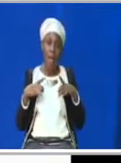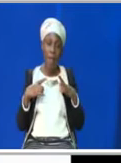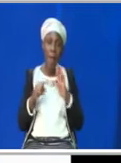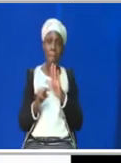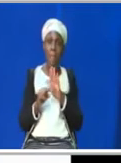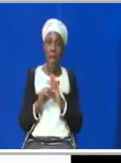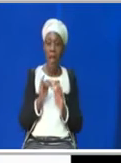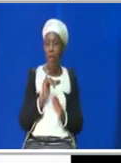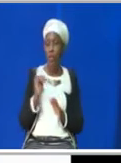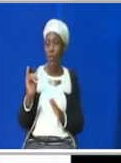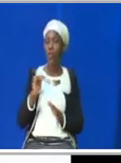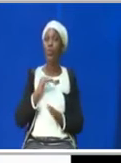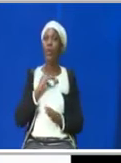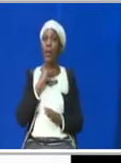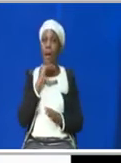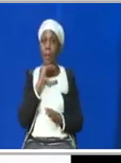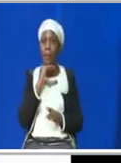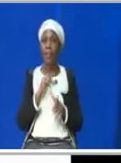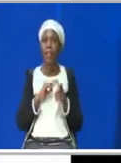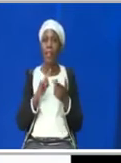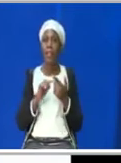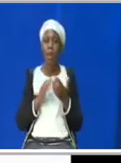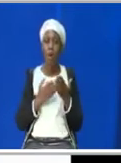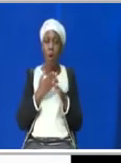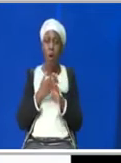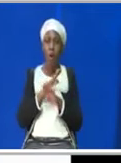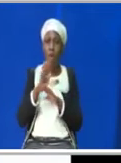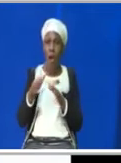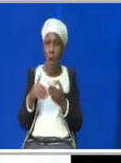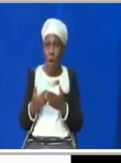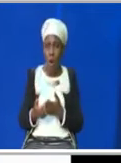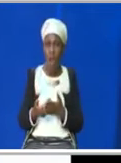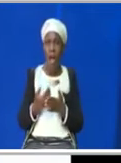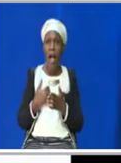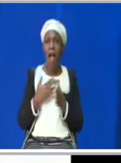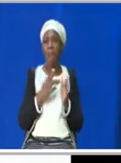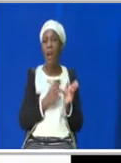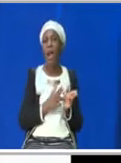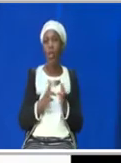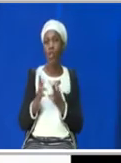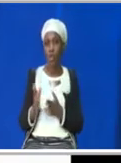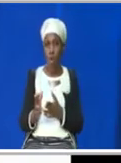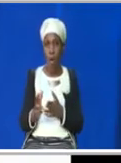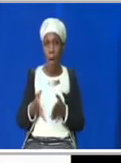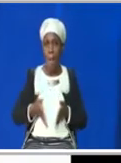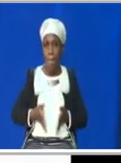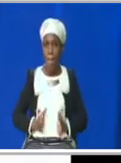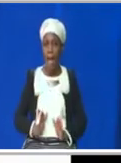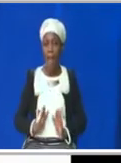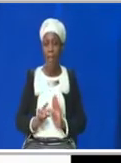dying. But overall growth will be the natural, which is birth minus